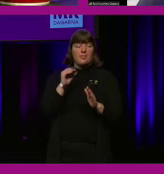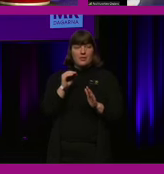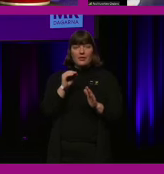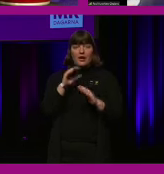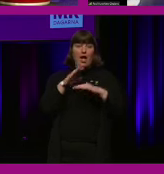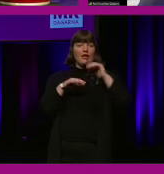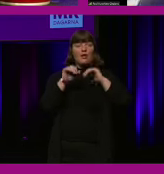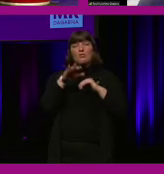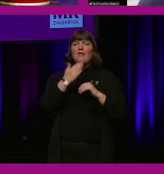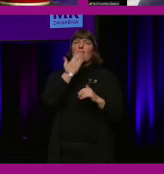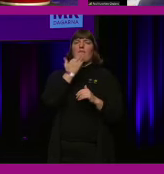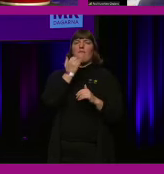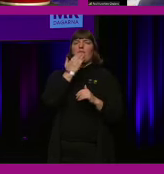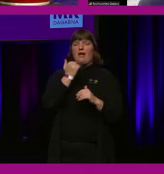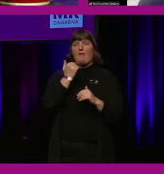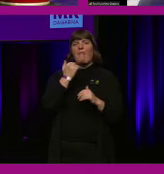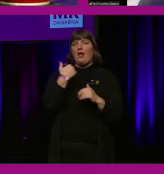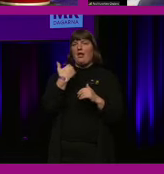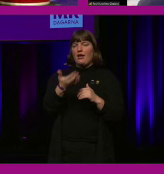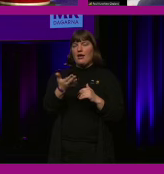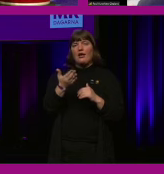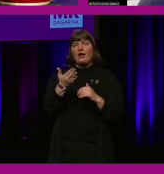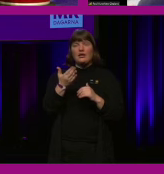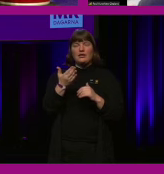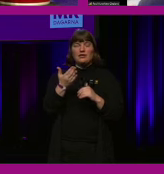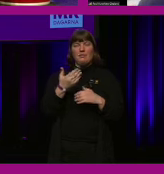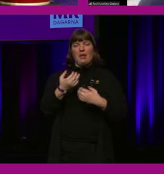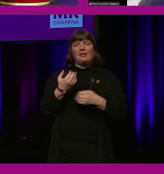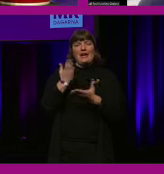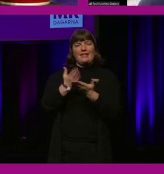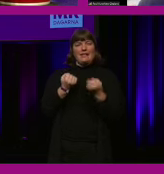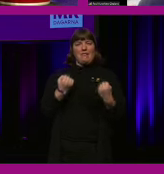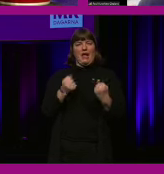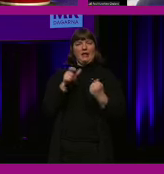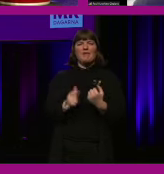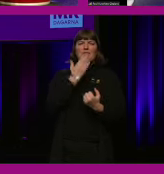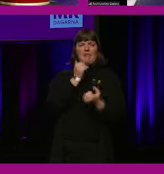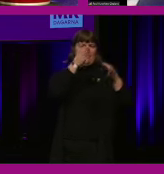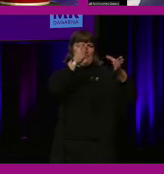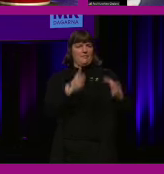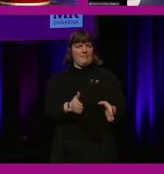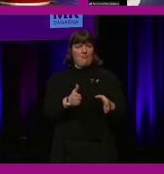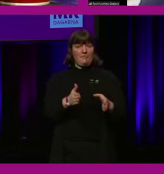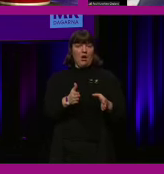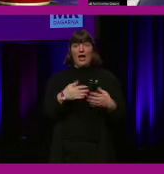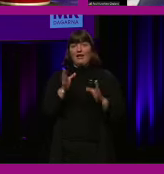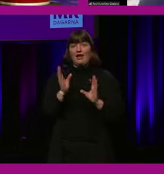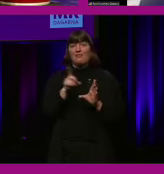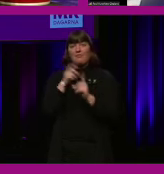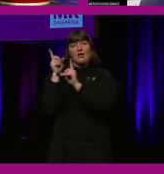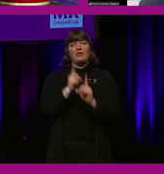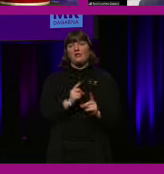about who is the subject, the rights holder of human rights. Well, it's human beings. It's